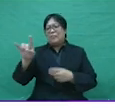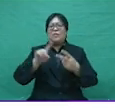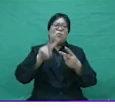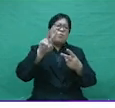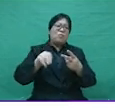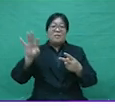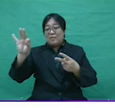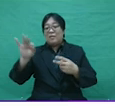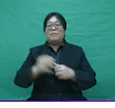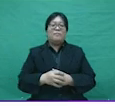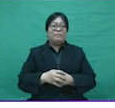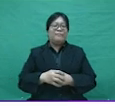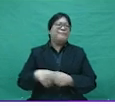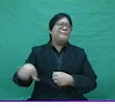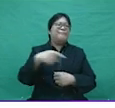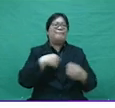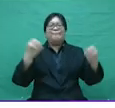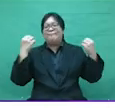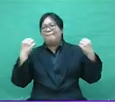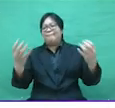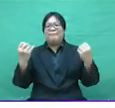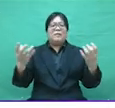and 2009, a lot of